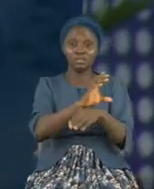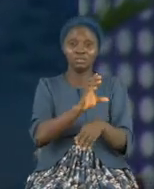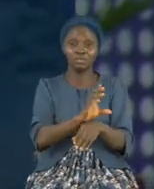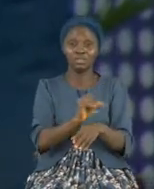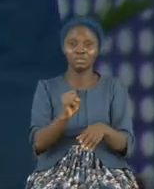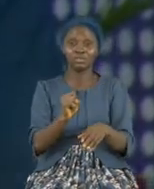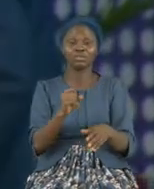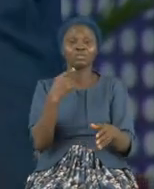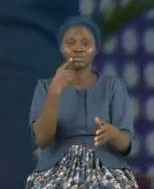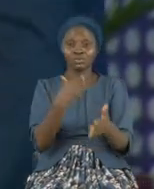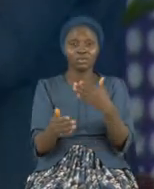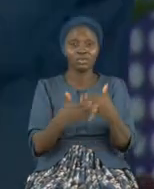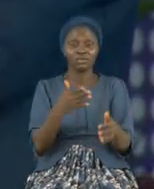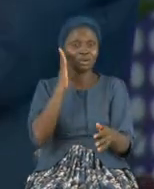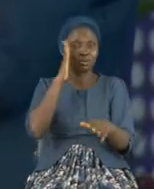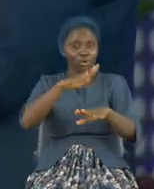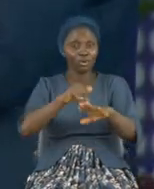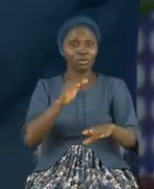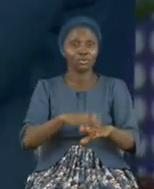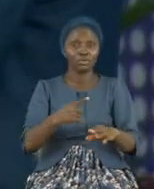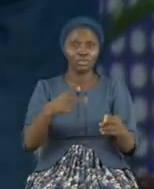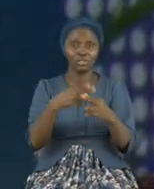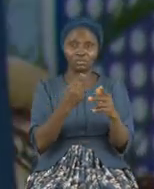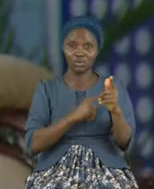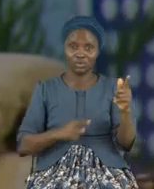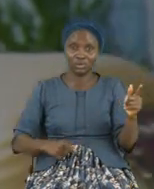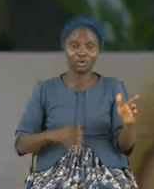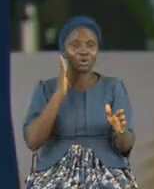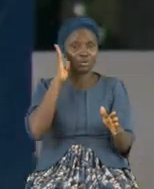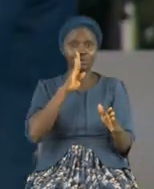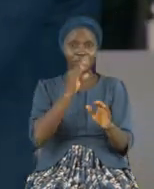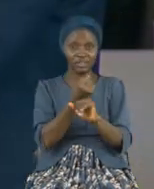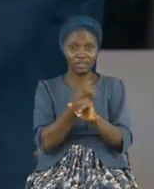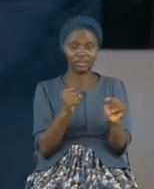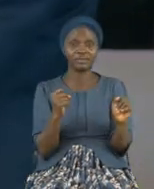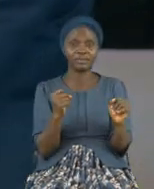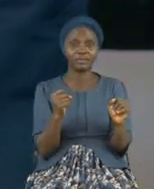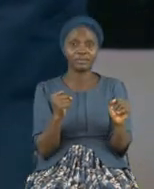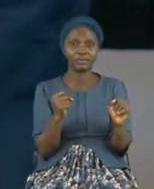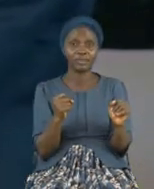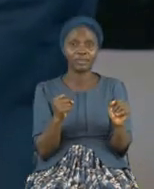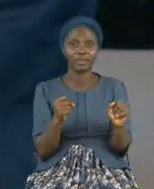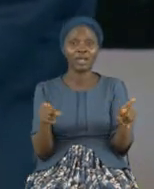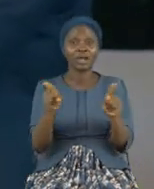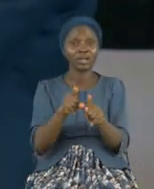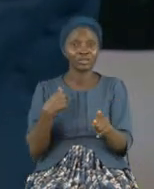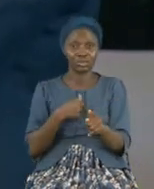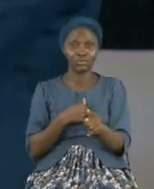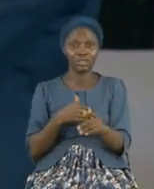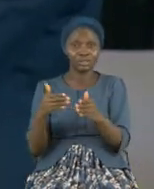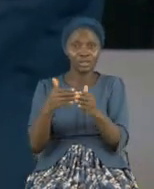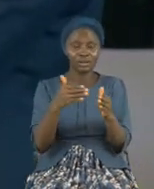the name of the Lord shall be saved. As we direct people to look